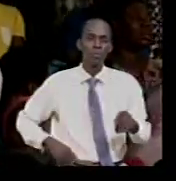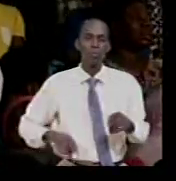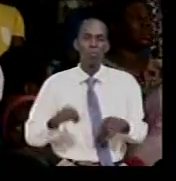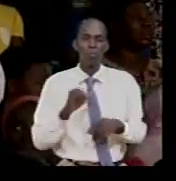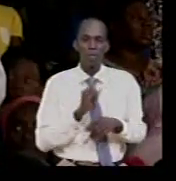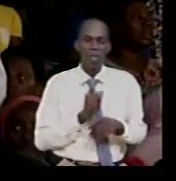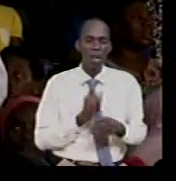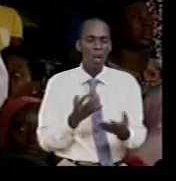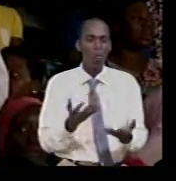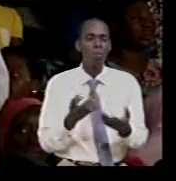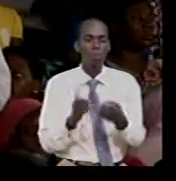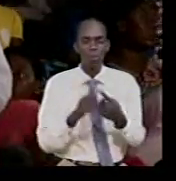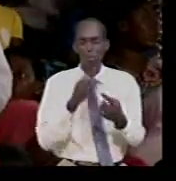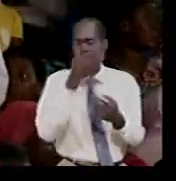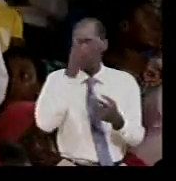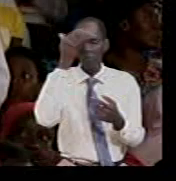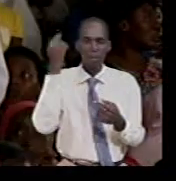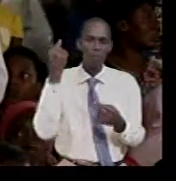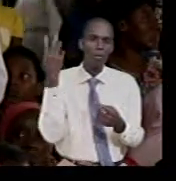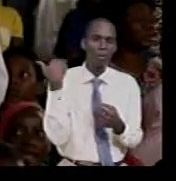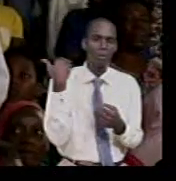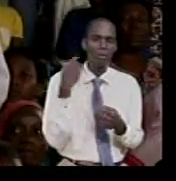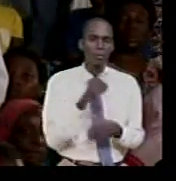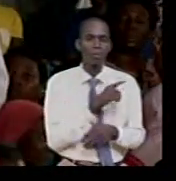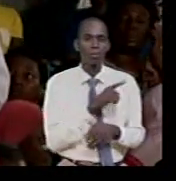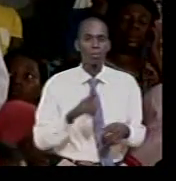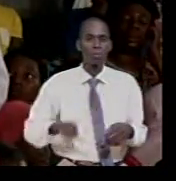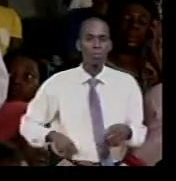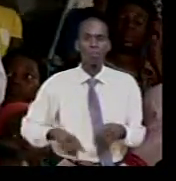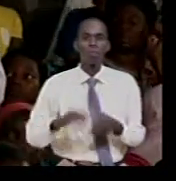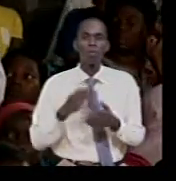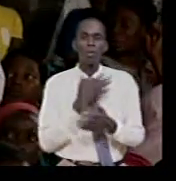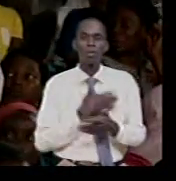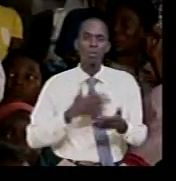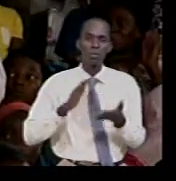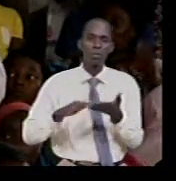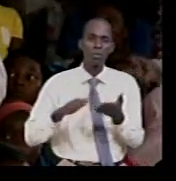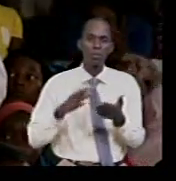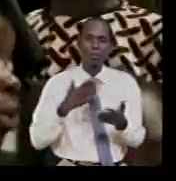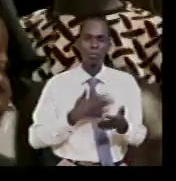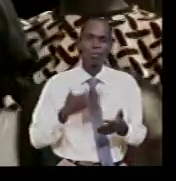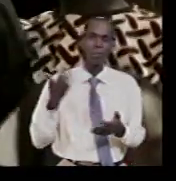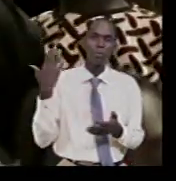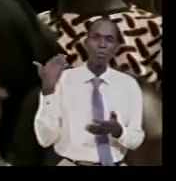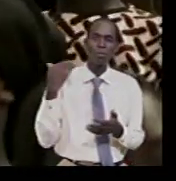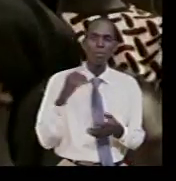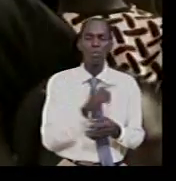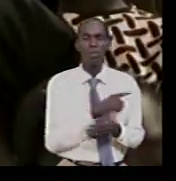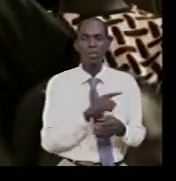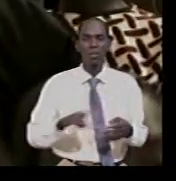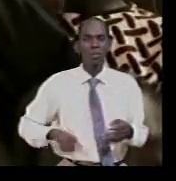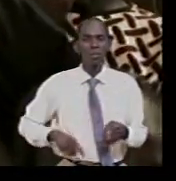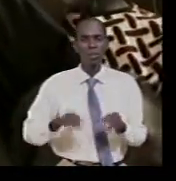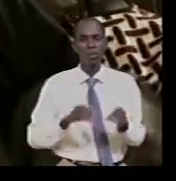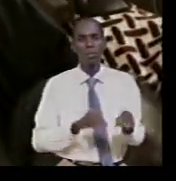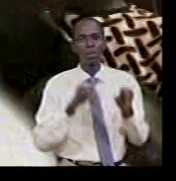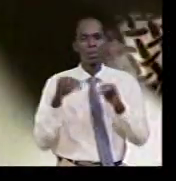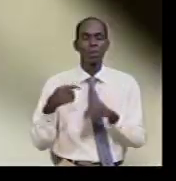please set me free from the past. Lord, release me from mediocrity and